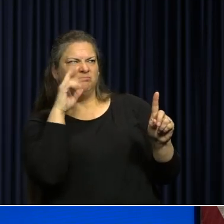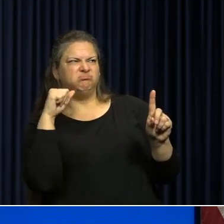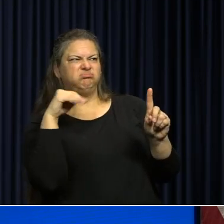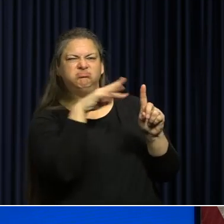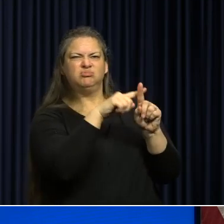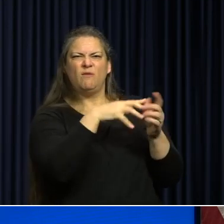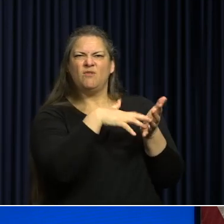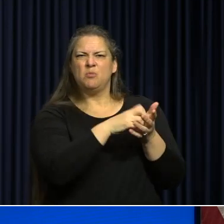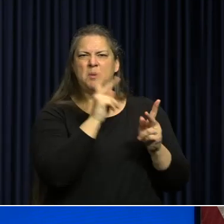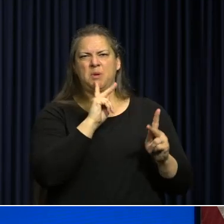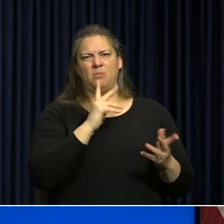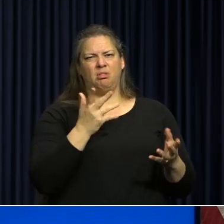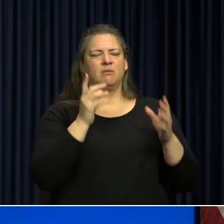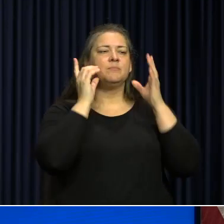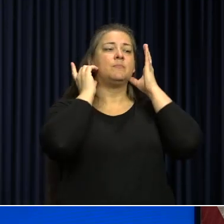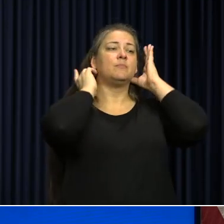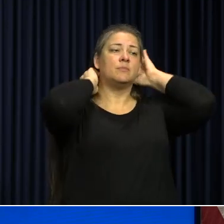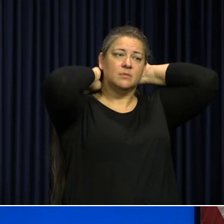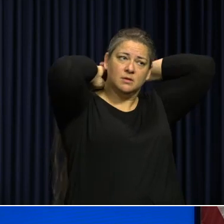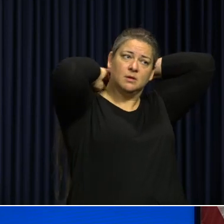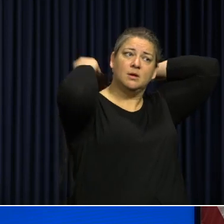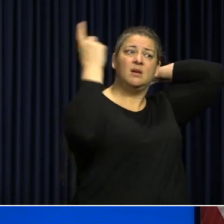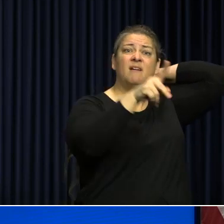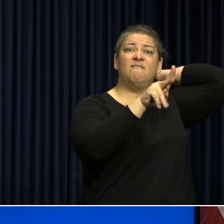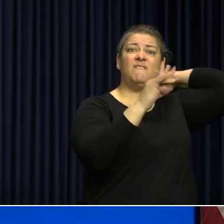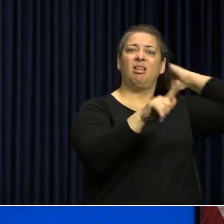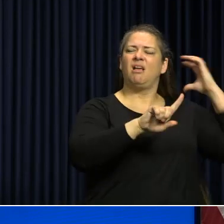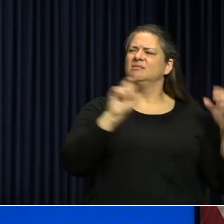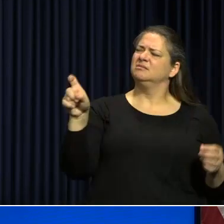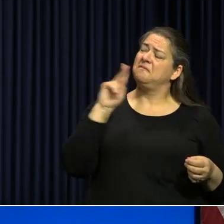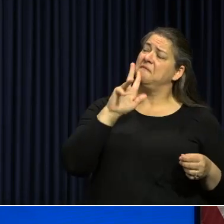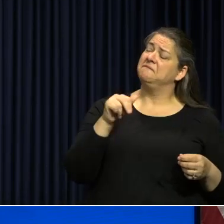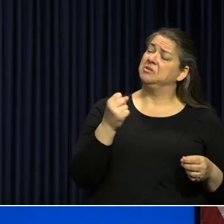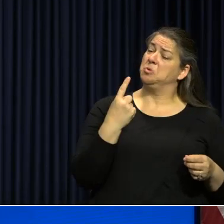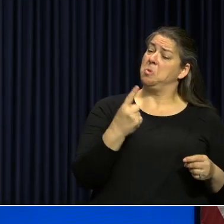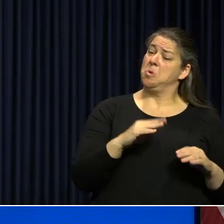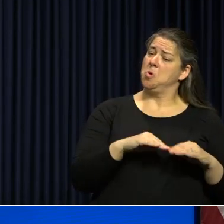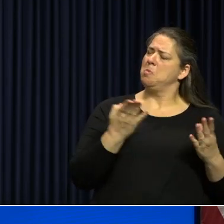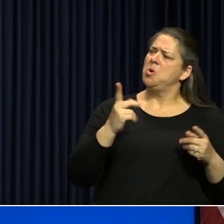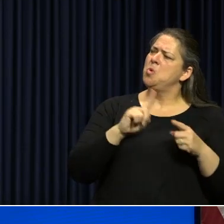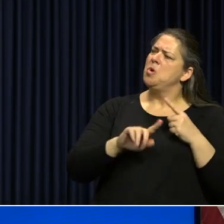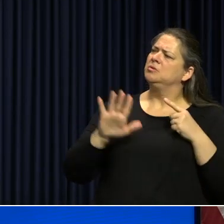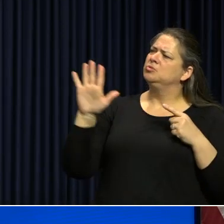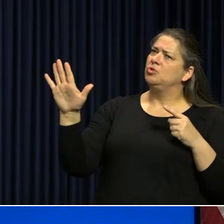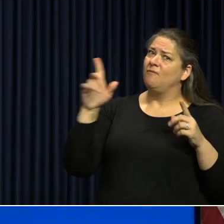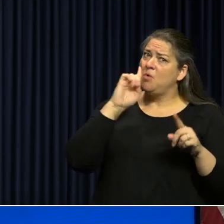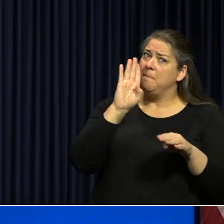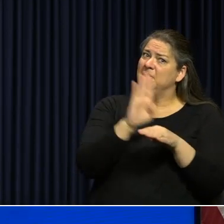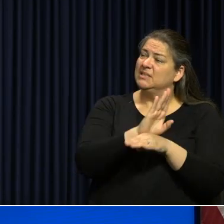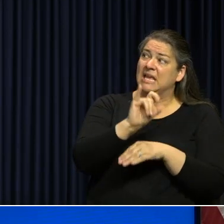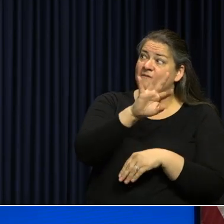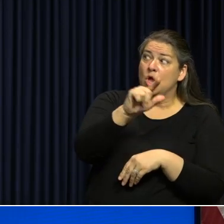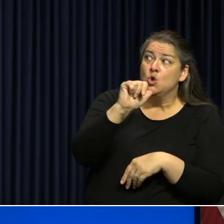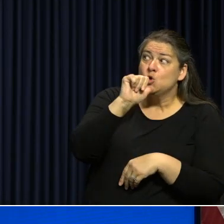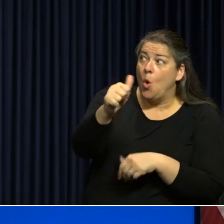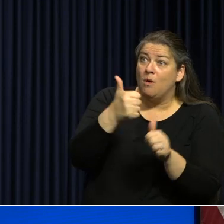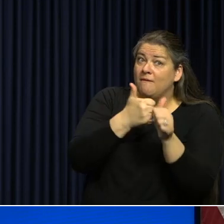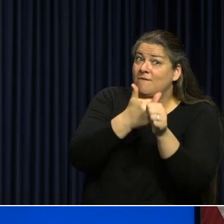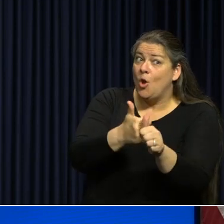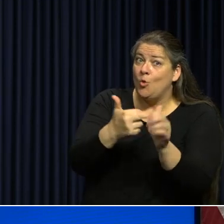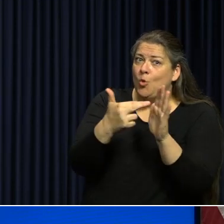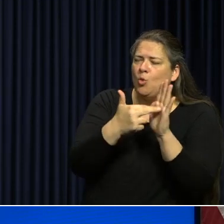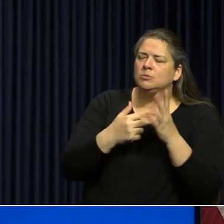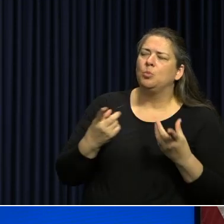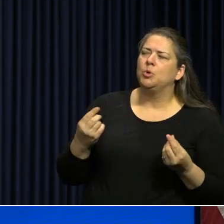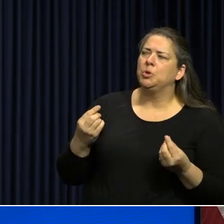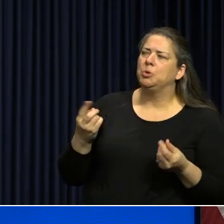Phil. Governor, as far as the phase one openings, what are you prepared to do if businesses don't follow all the rules, and how do